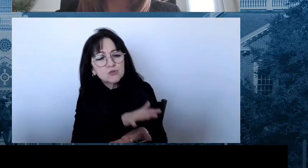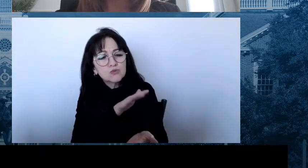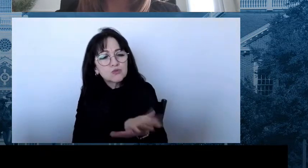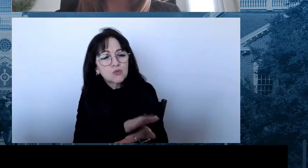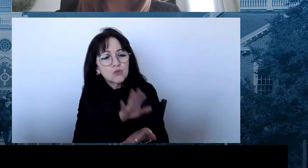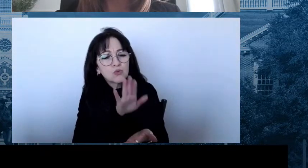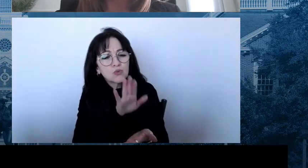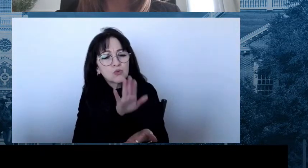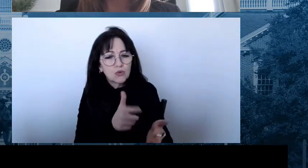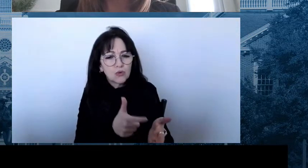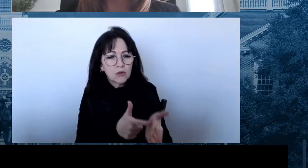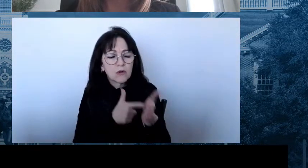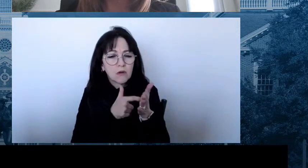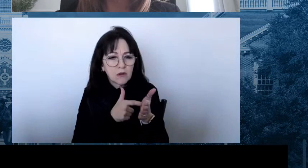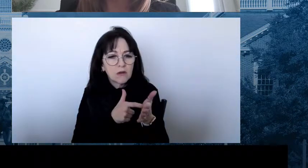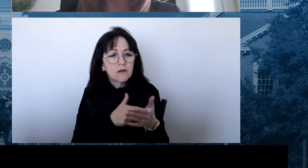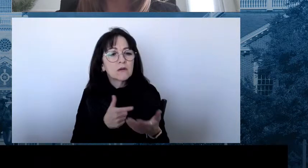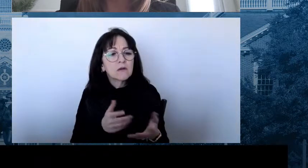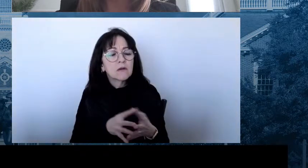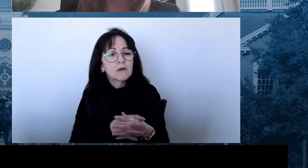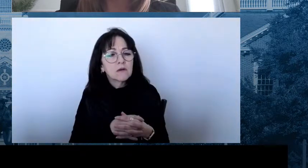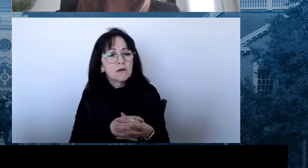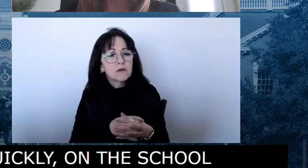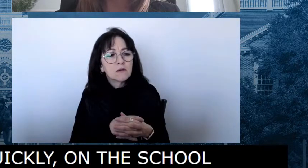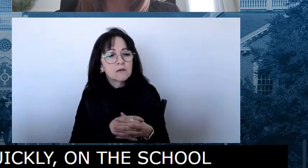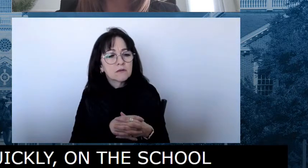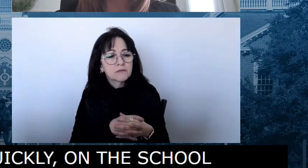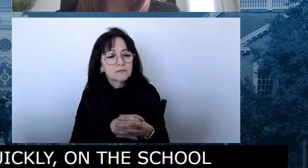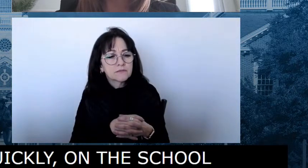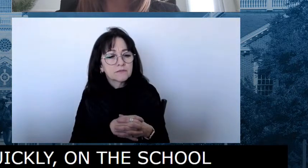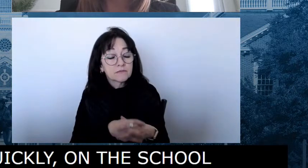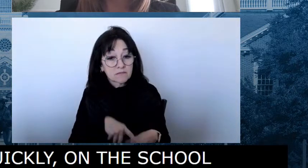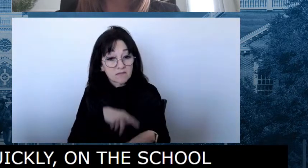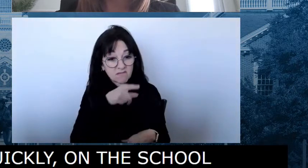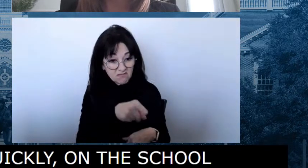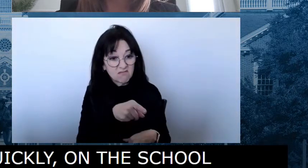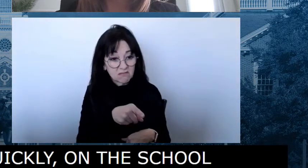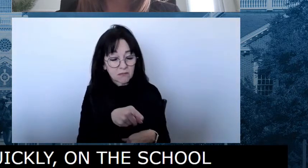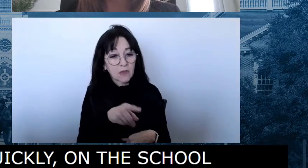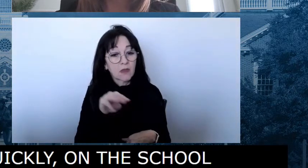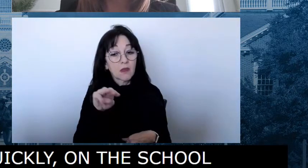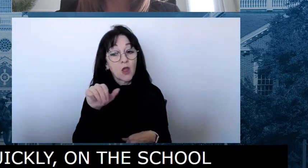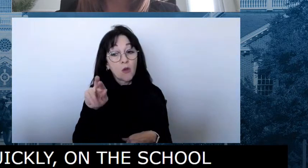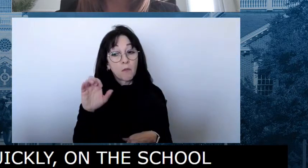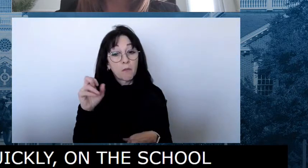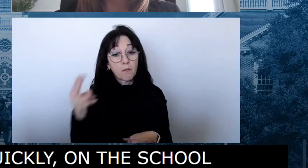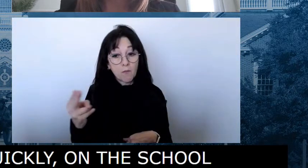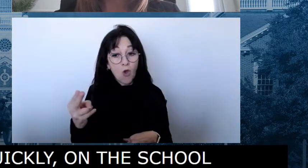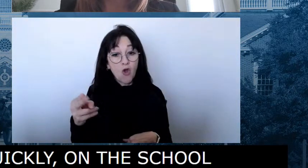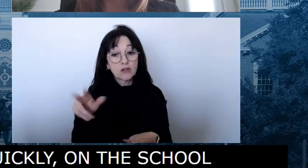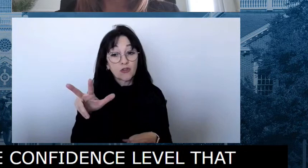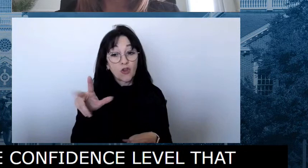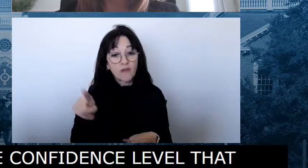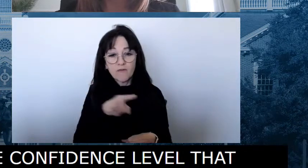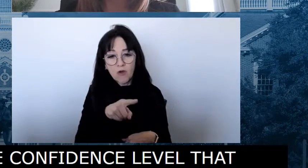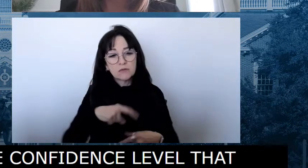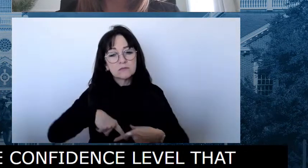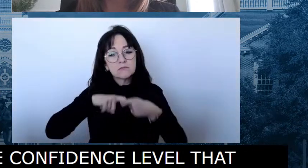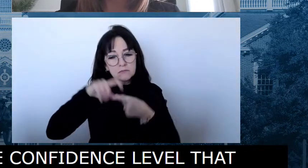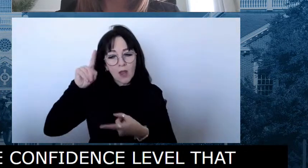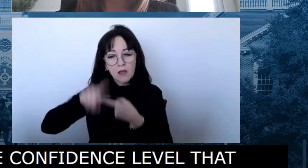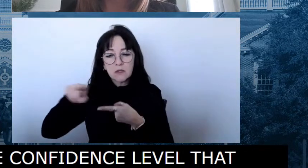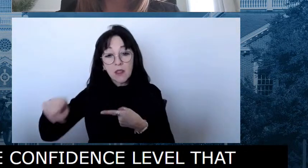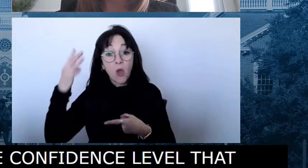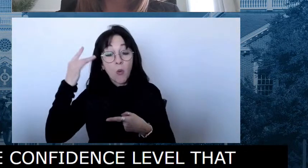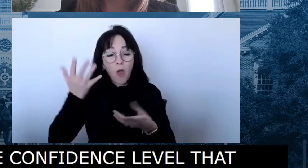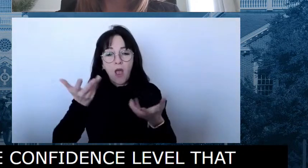confidence level that more kids will be able to get vaccinated by April? And what's the strategy on the state side to especially get the